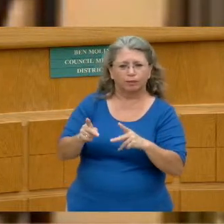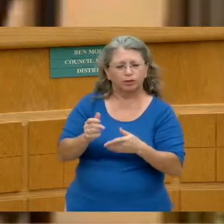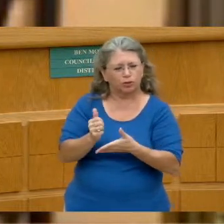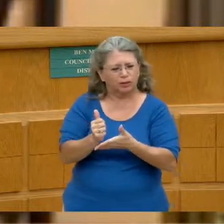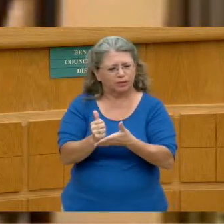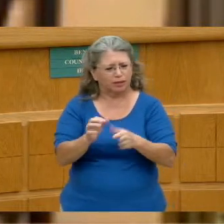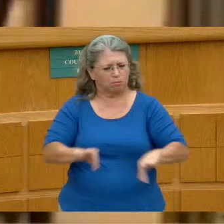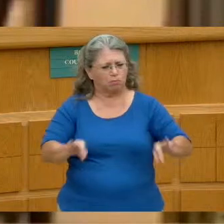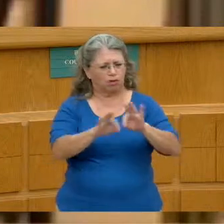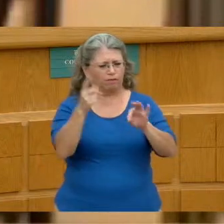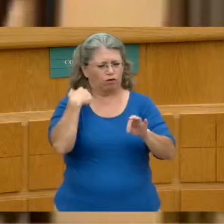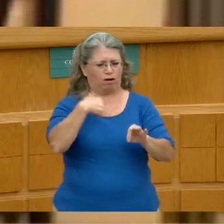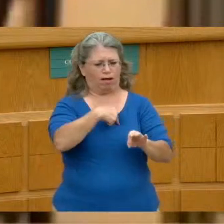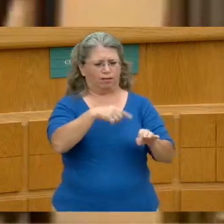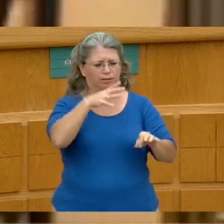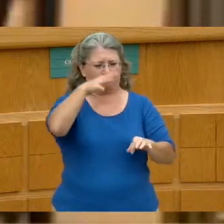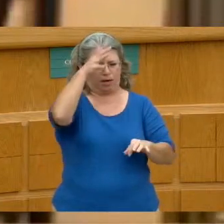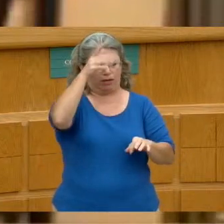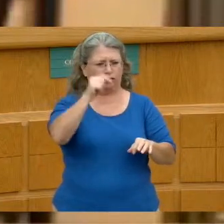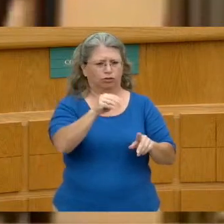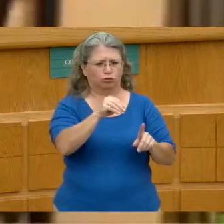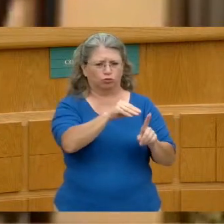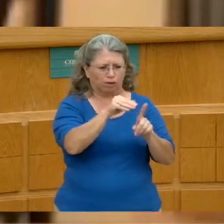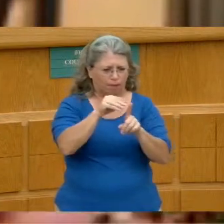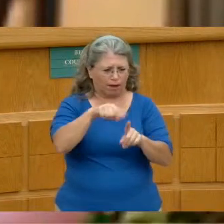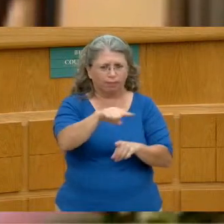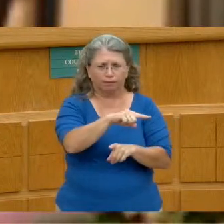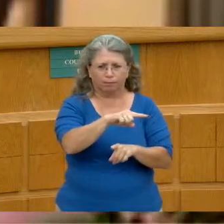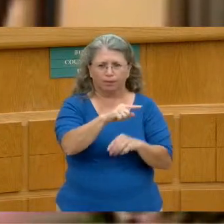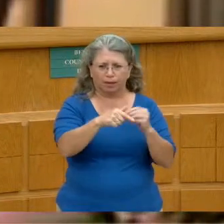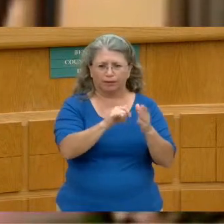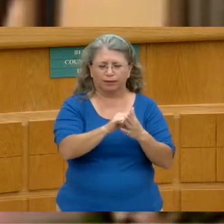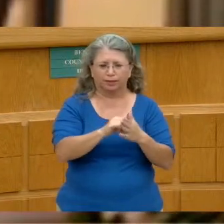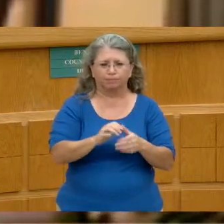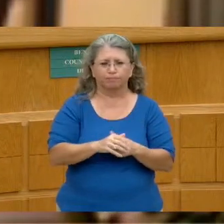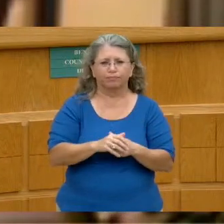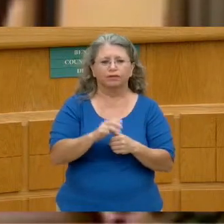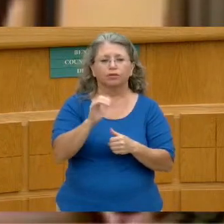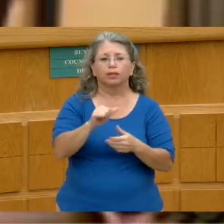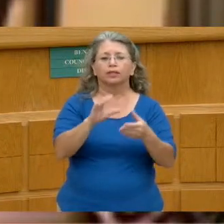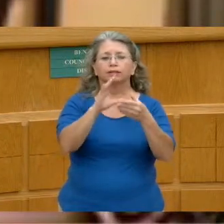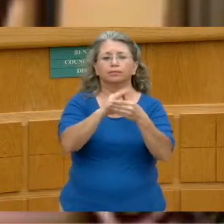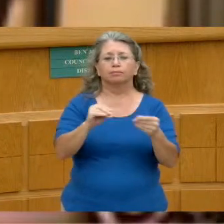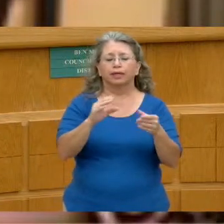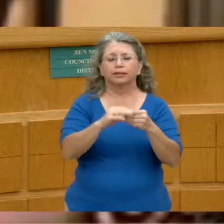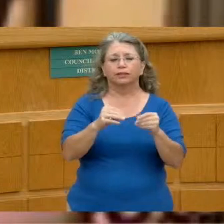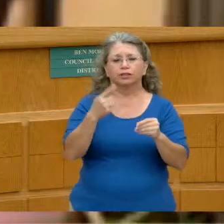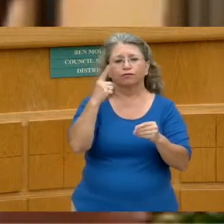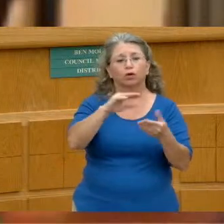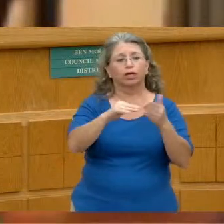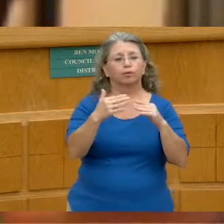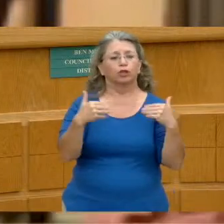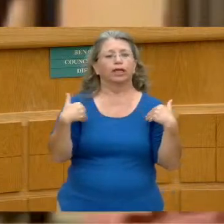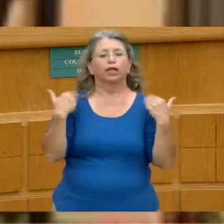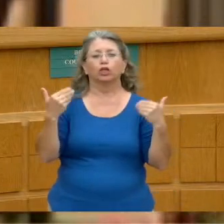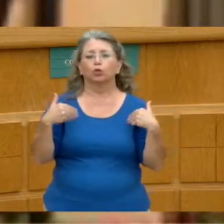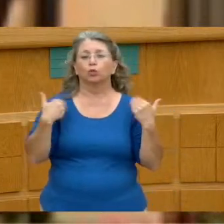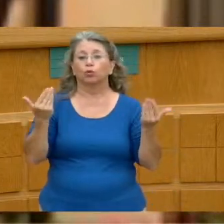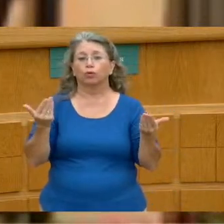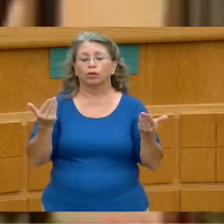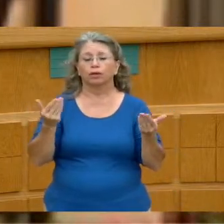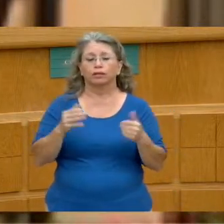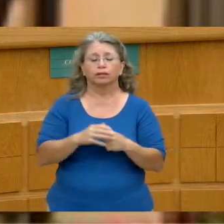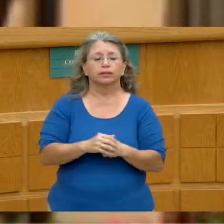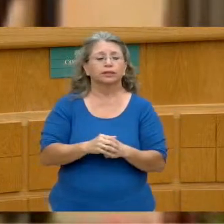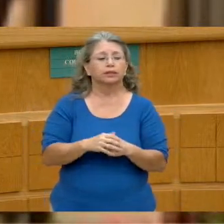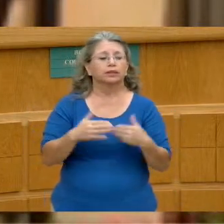remind them of these issues. So this message, again, is for our community youth. Most of these community youth that